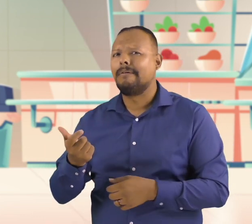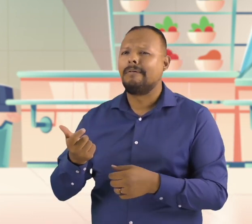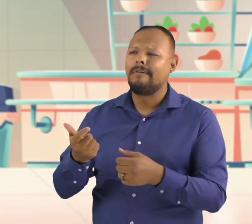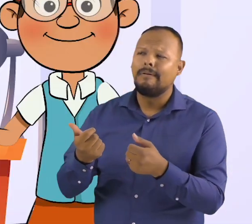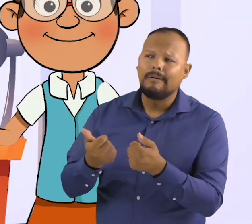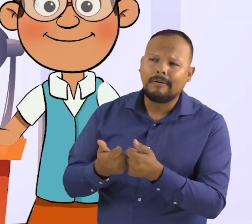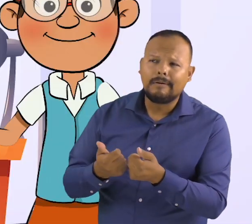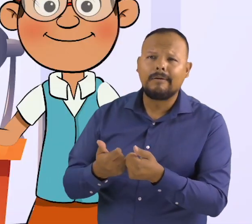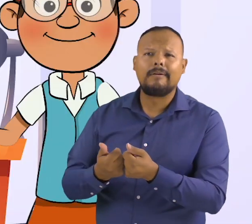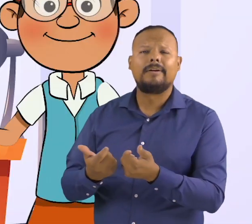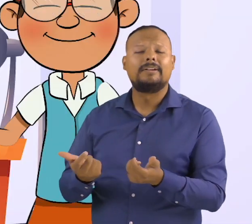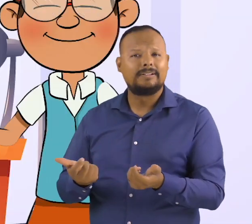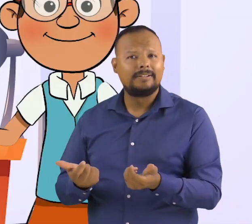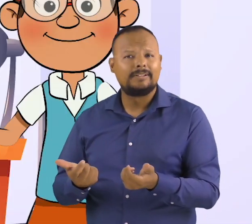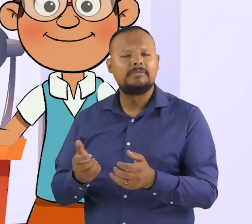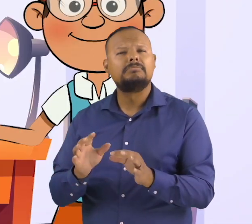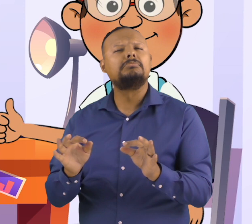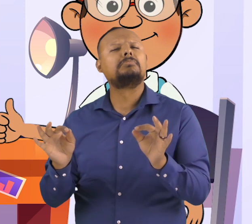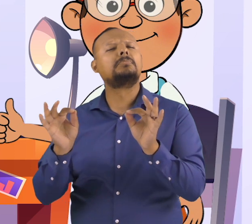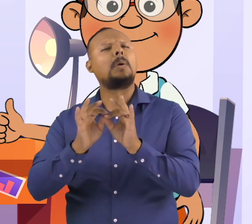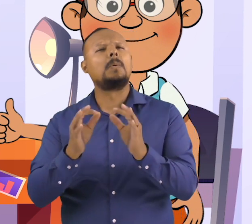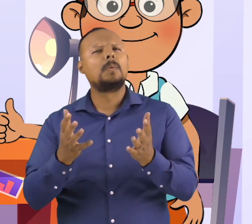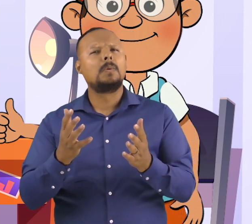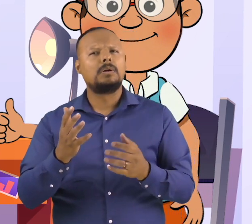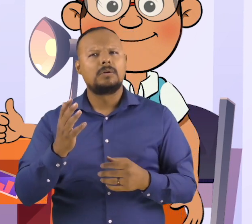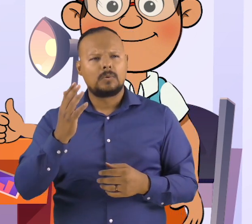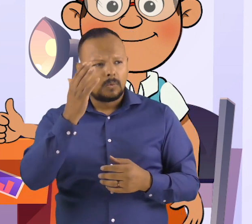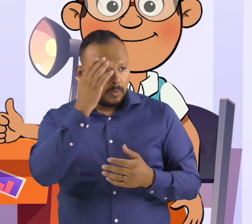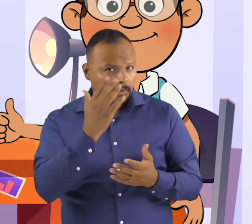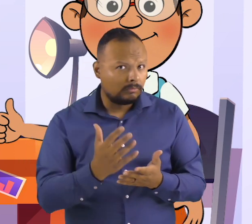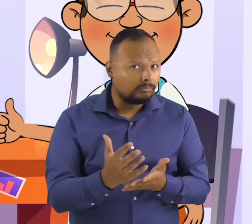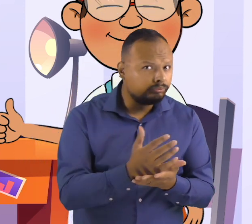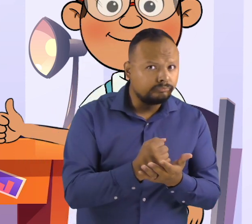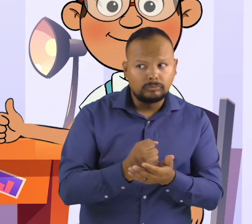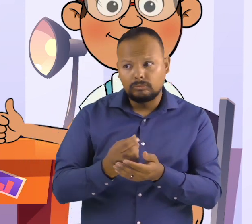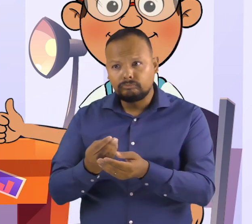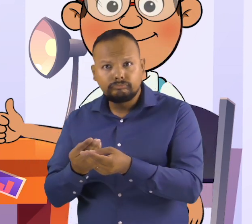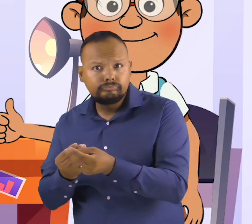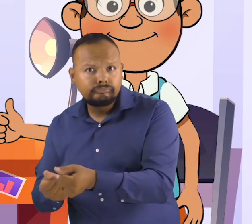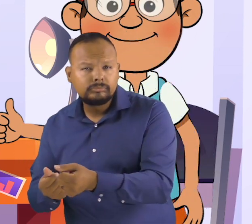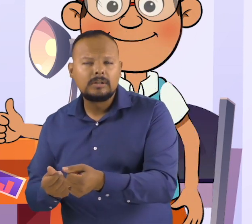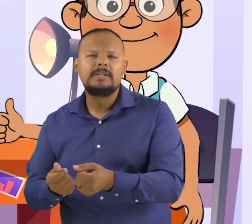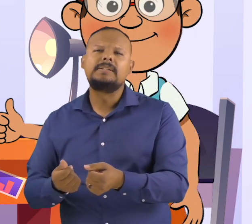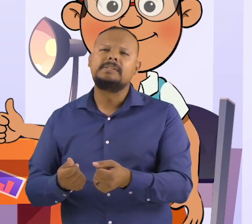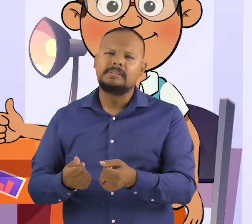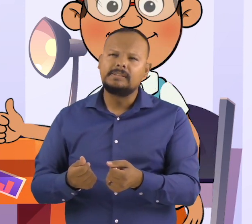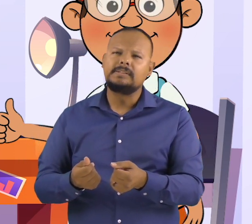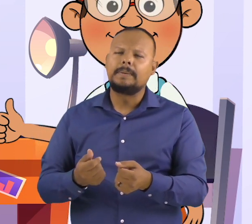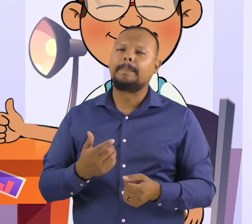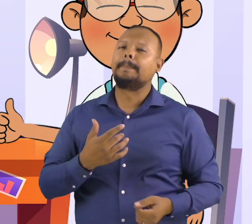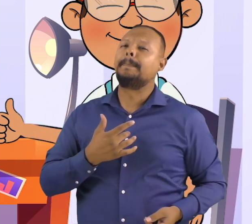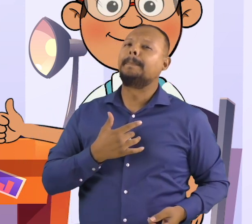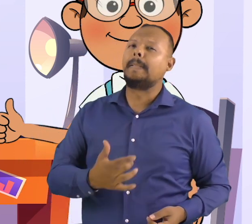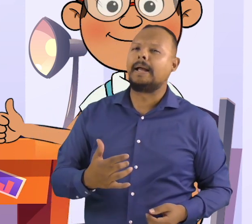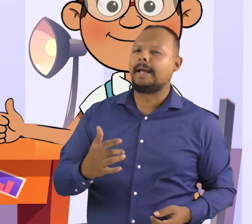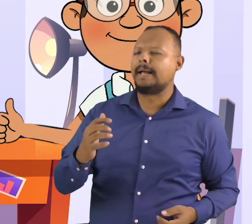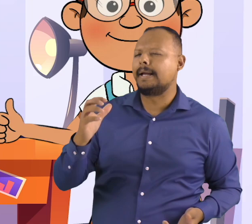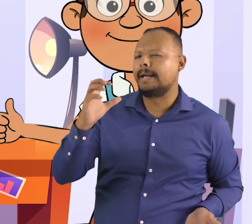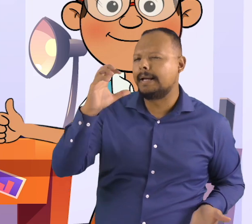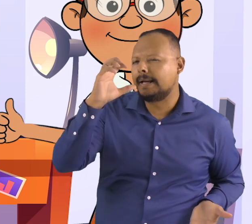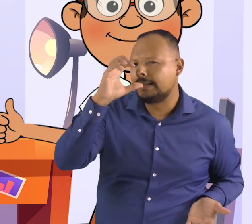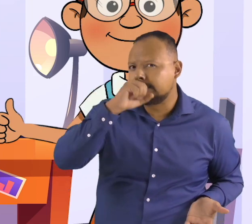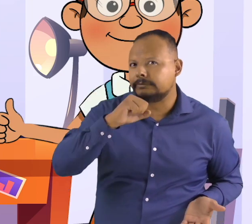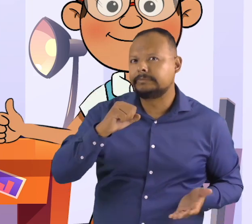wants, magazine subscription and video game. But it is important to remember that income and